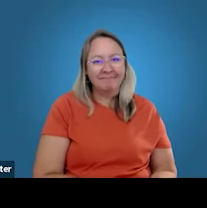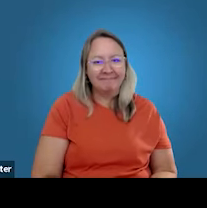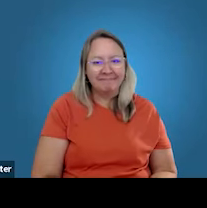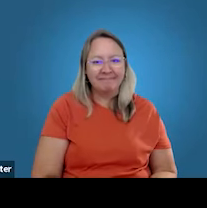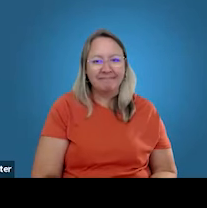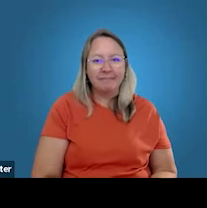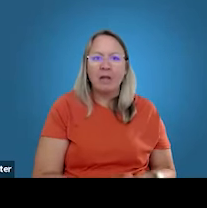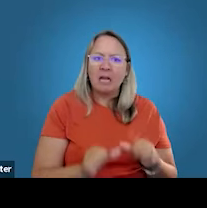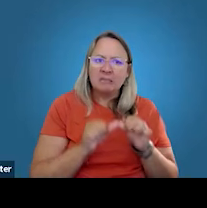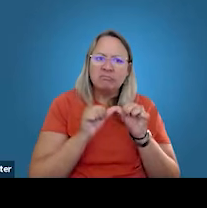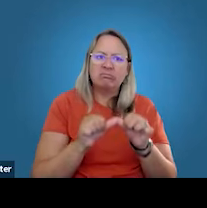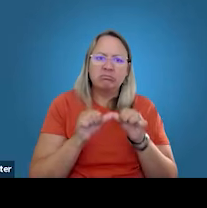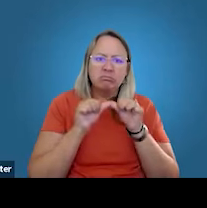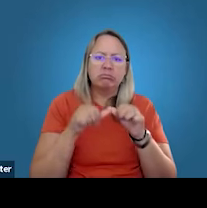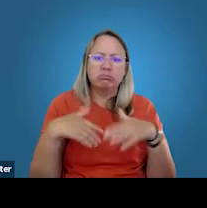This continued until